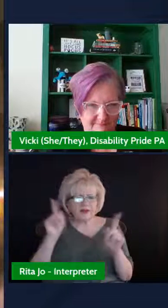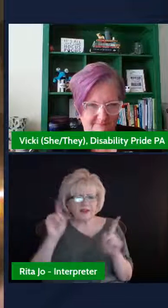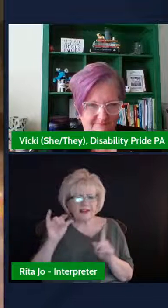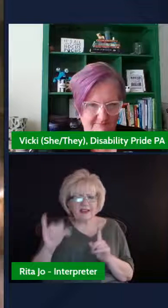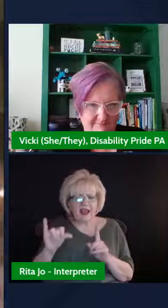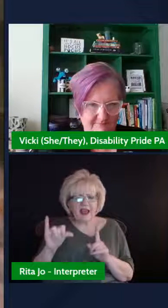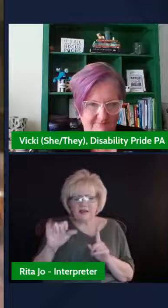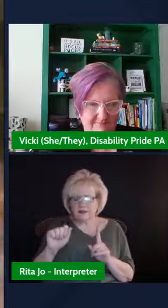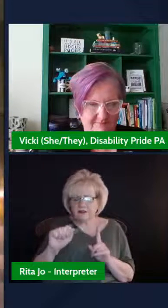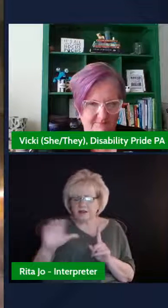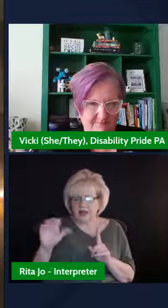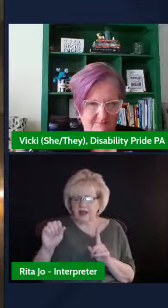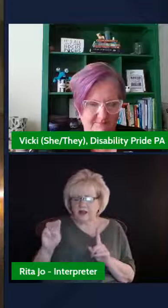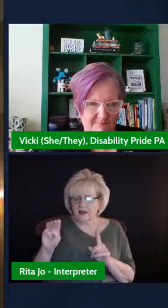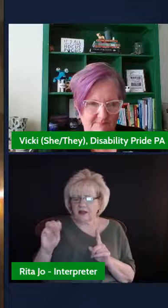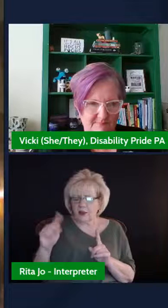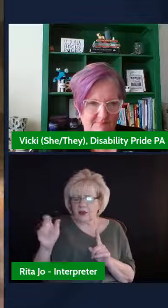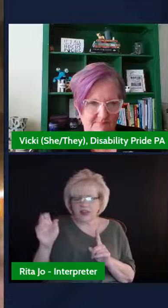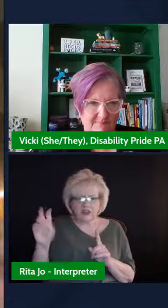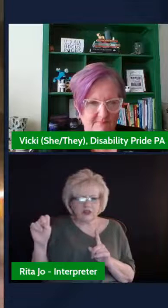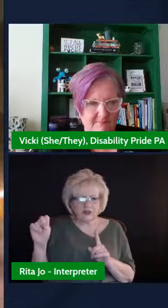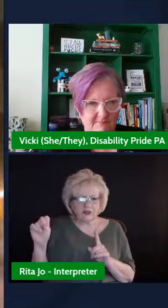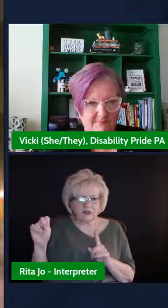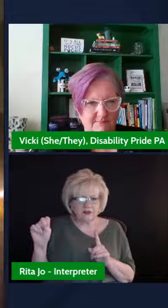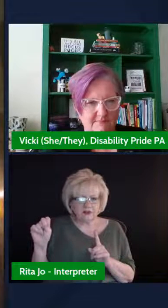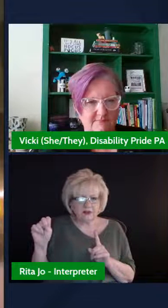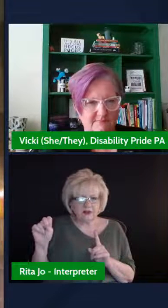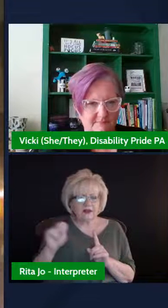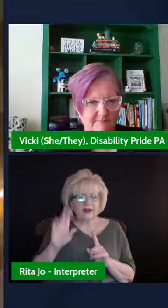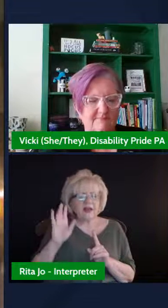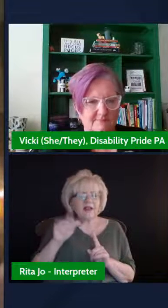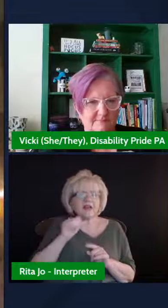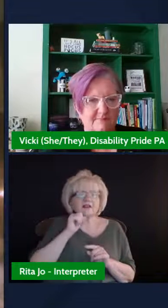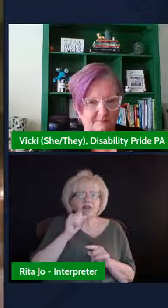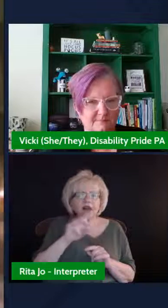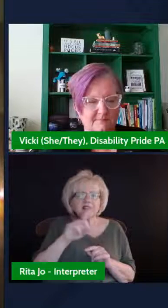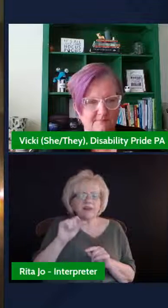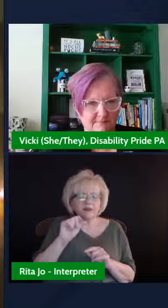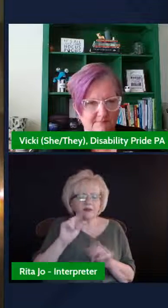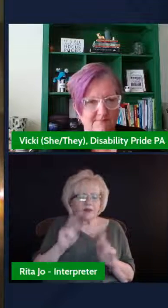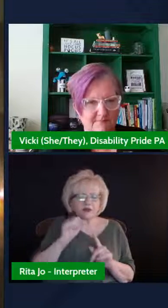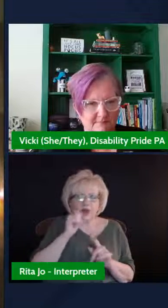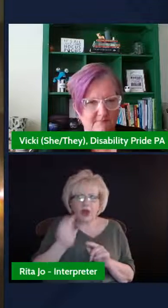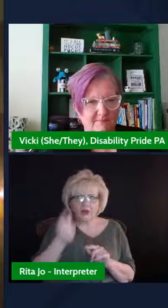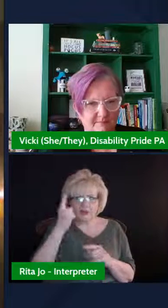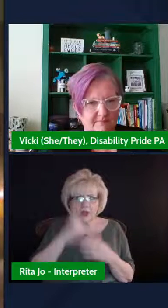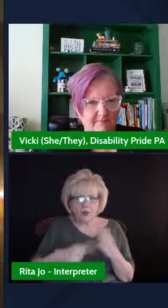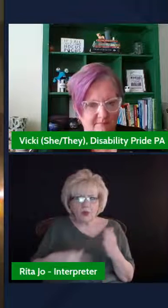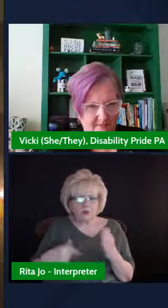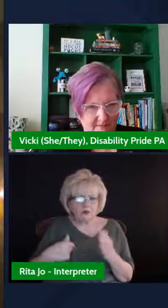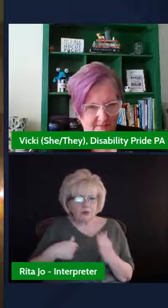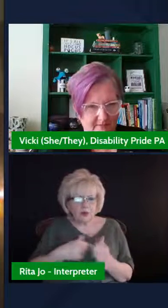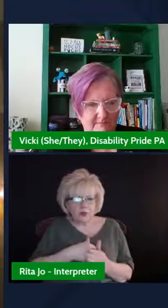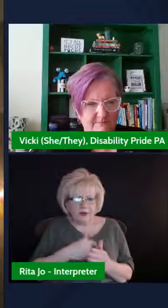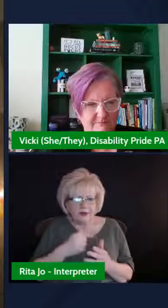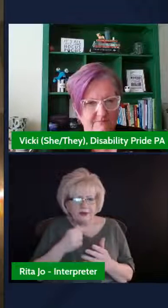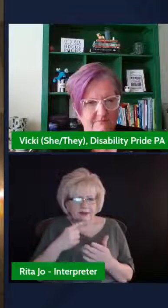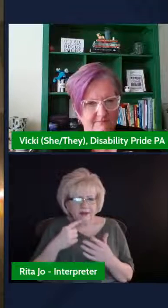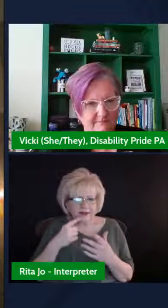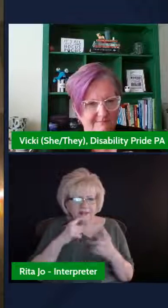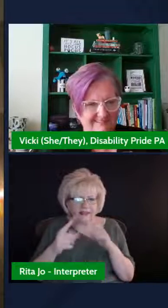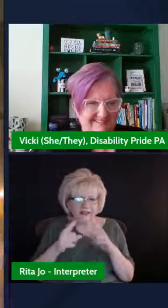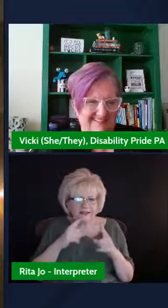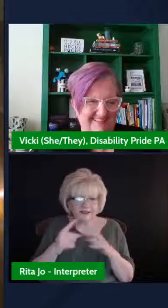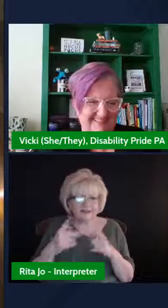accommodation non-disabled people don't understand what we're saying when we use a different word than accommodation, and they don't. No offense,